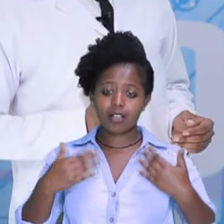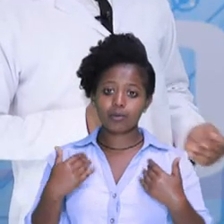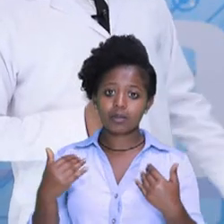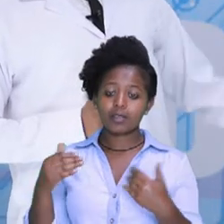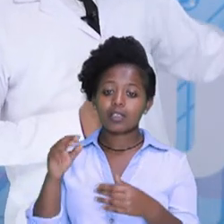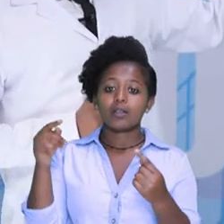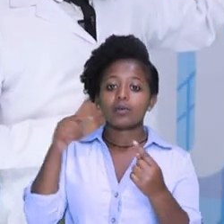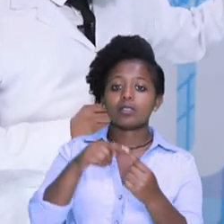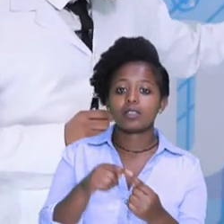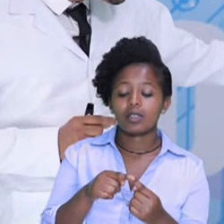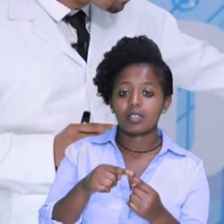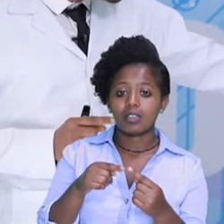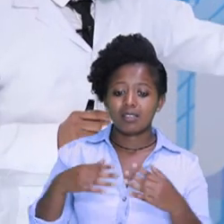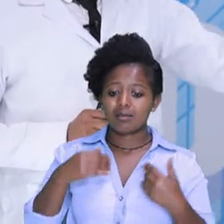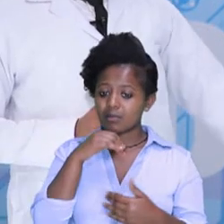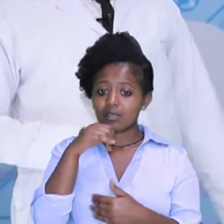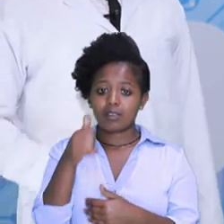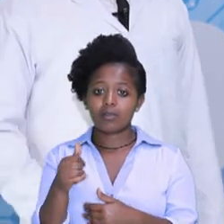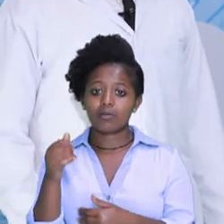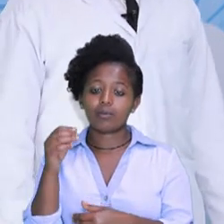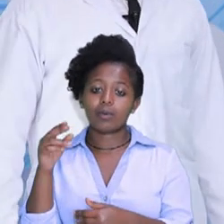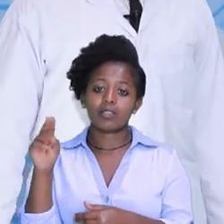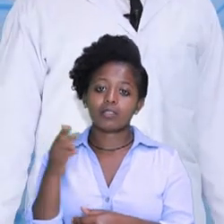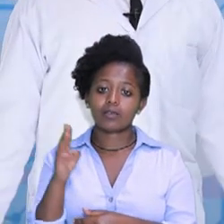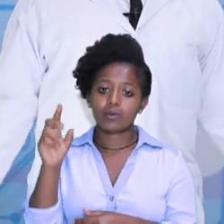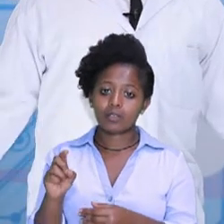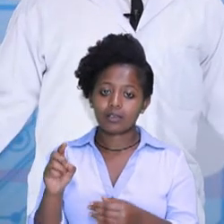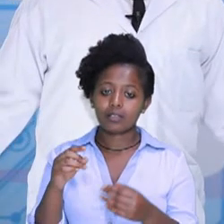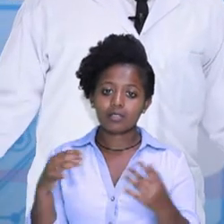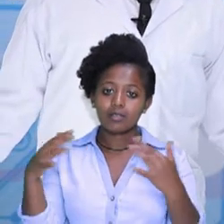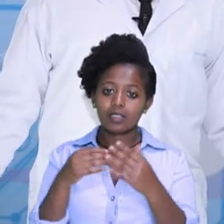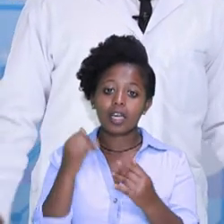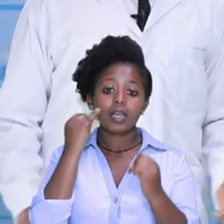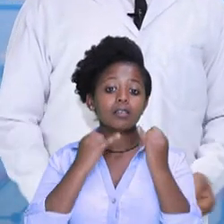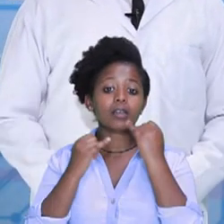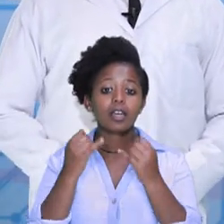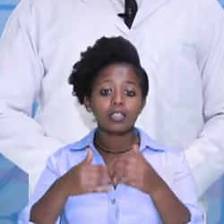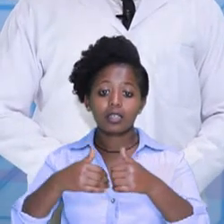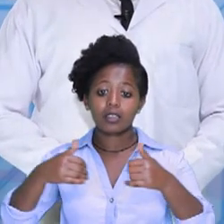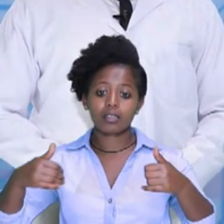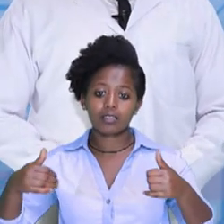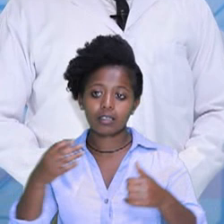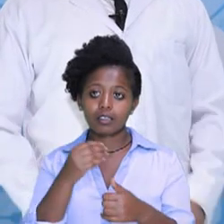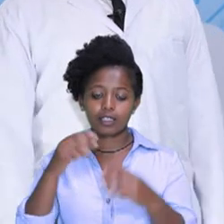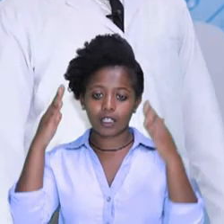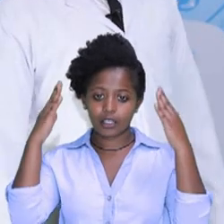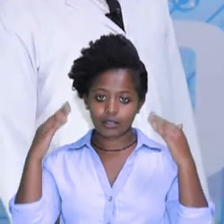War. Then the UN peacekeeping force separate Israel and Egypt.